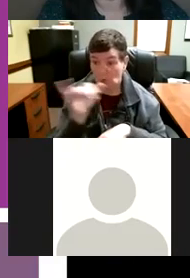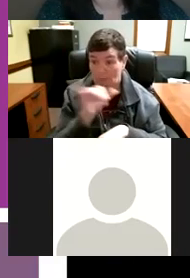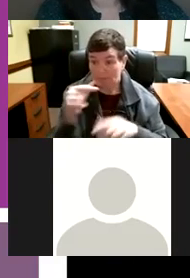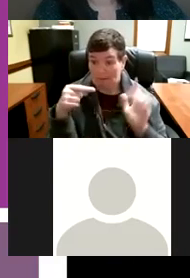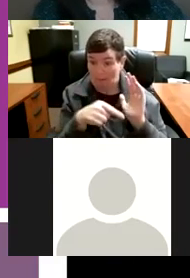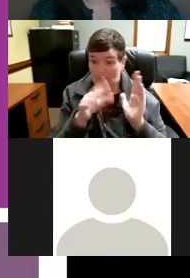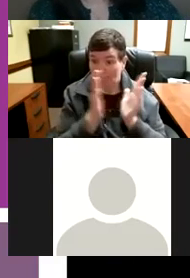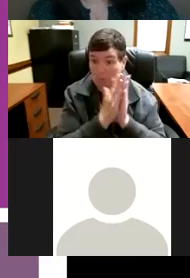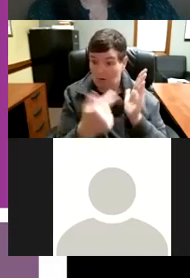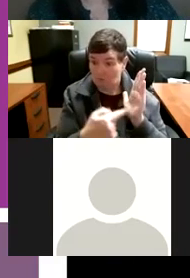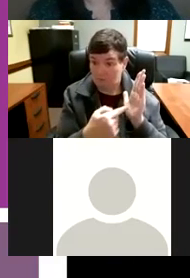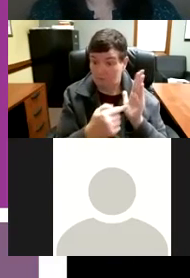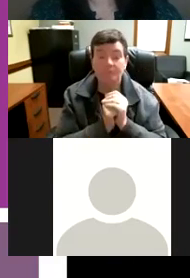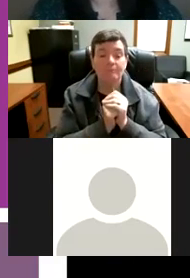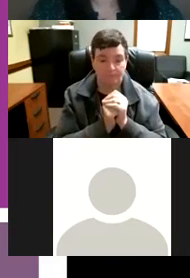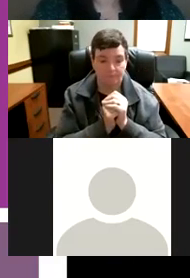Yeah, she would say.